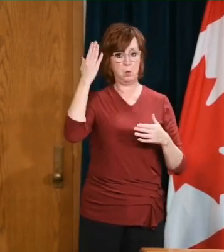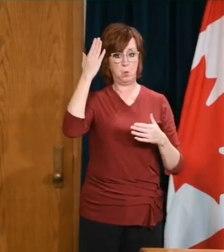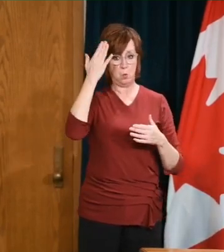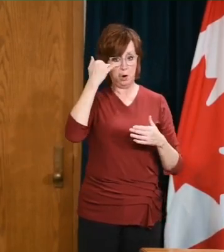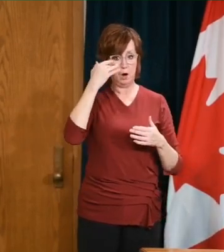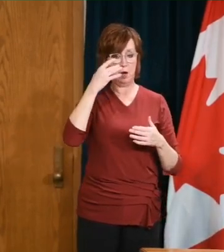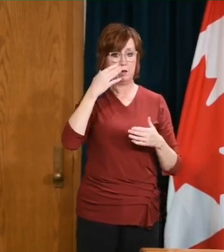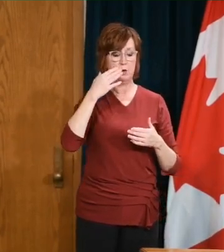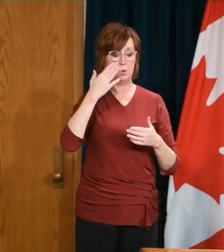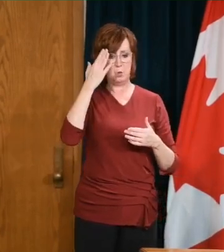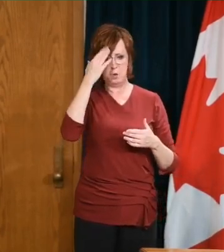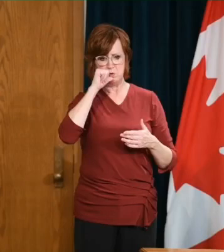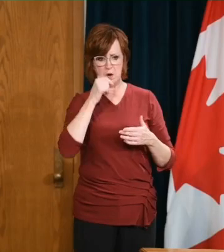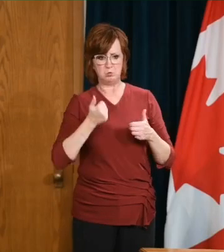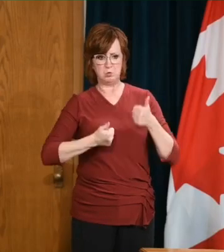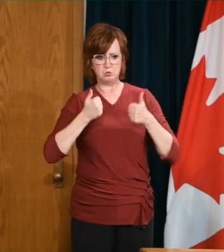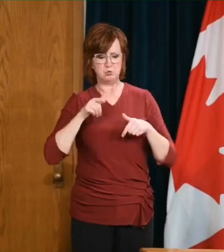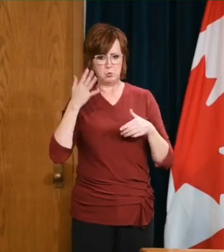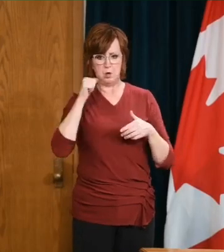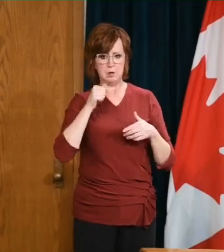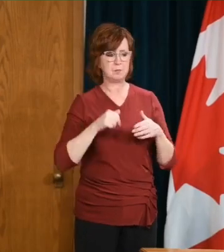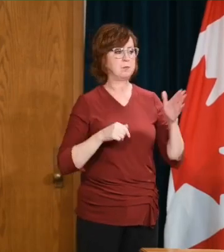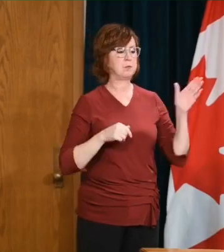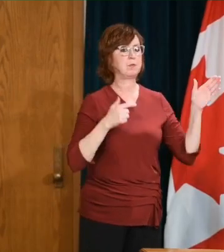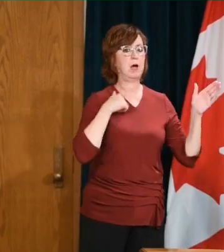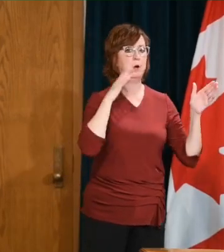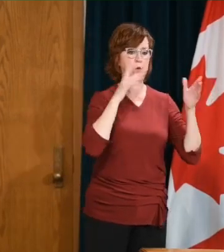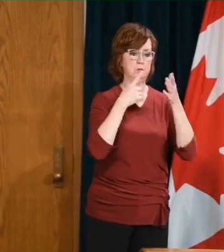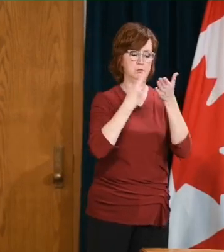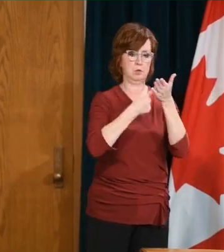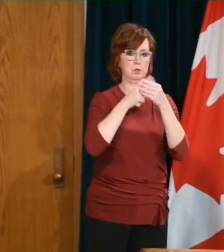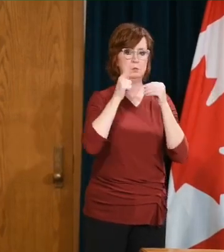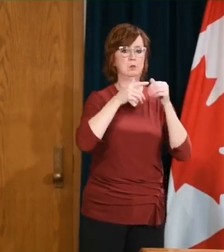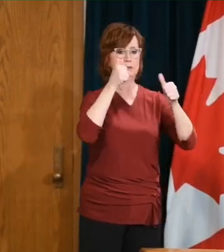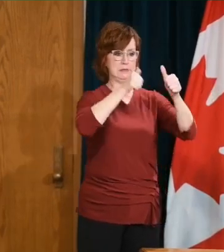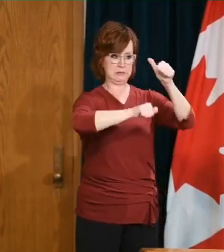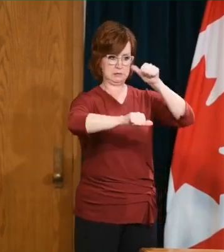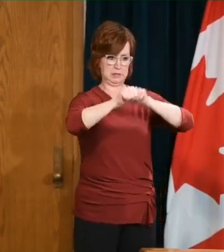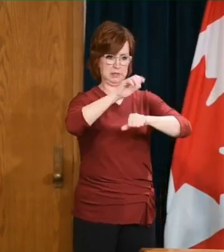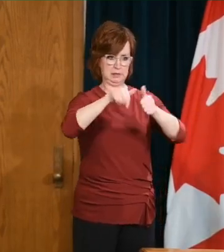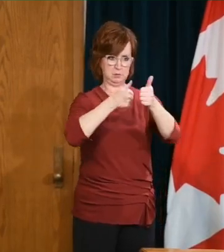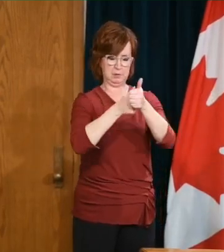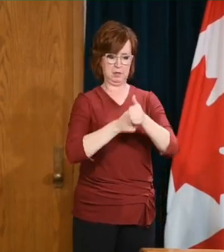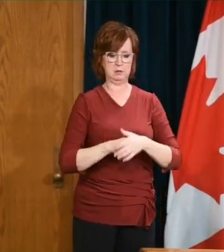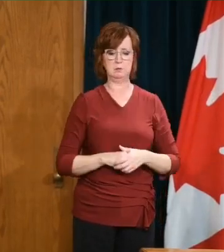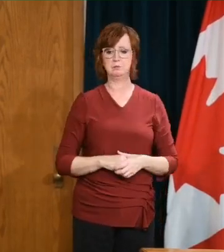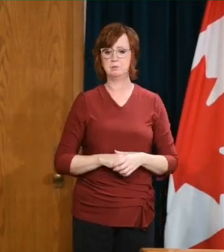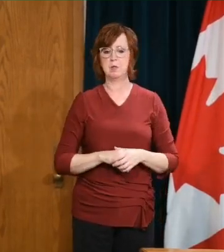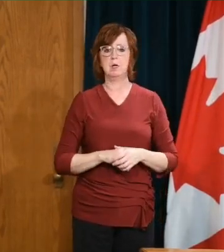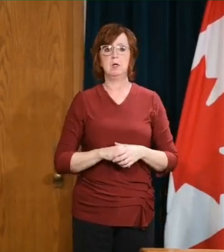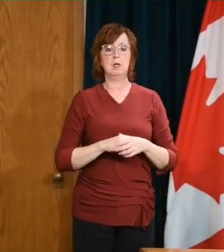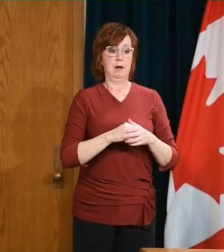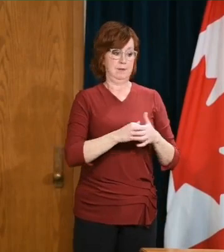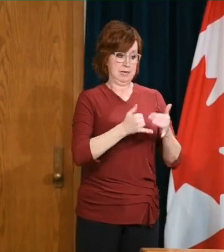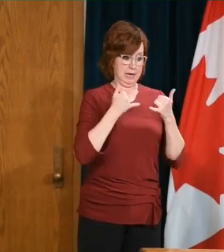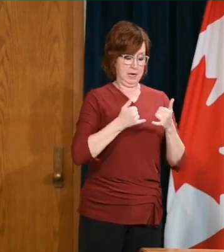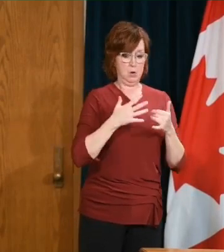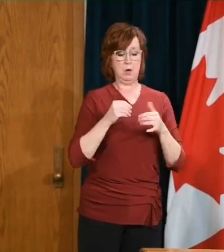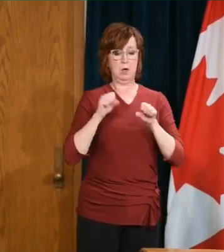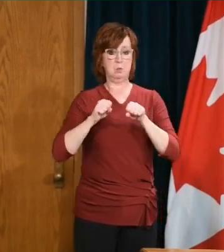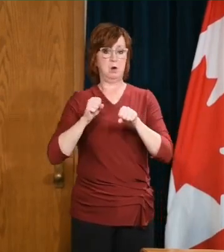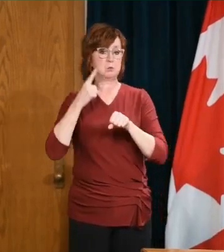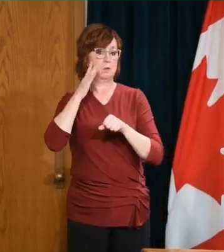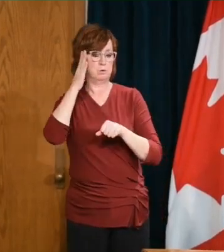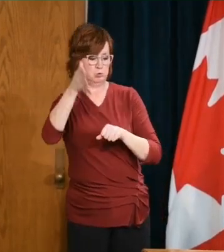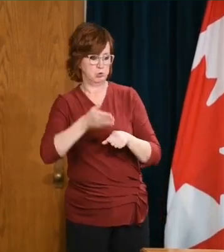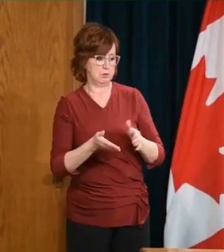I'll walk through where the science is and what we are doing currently and what could potentially be opportunities going forward. So